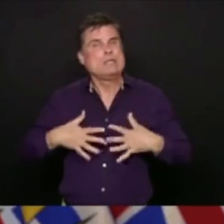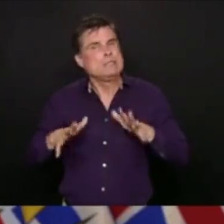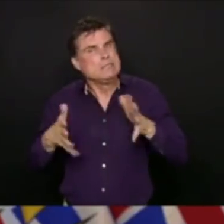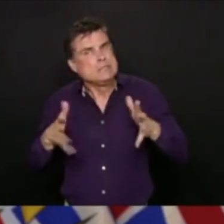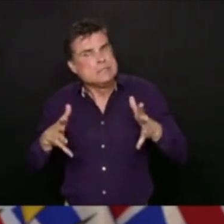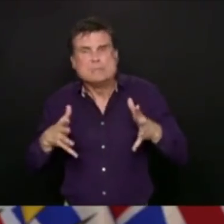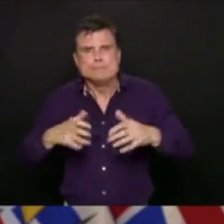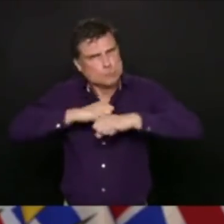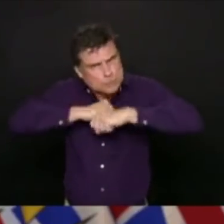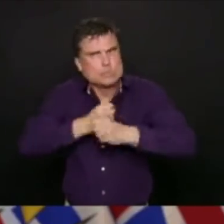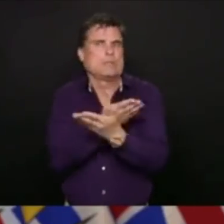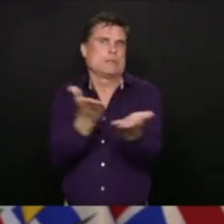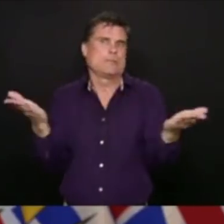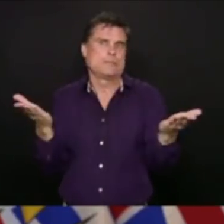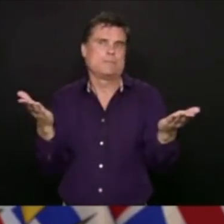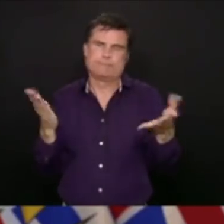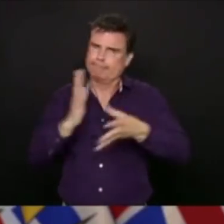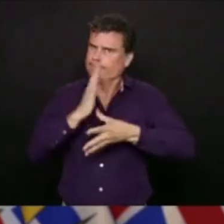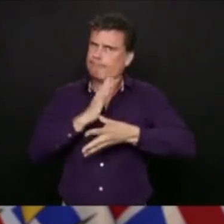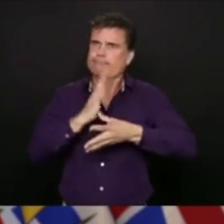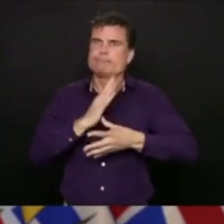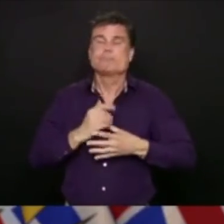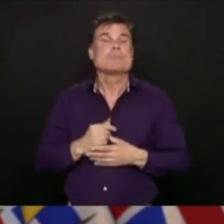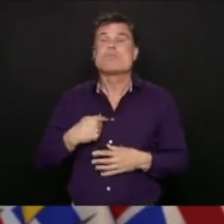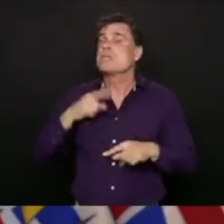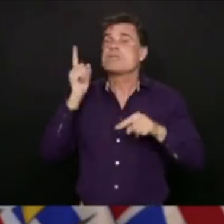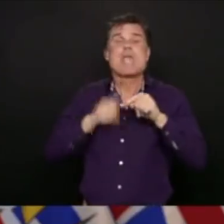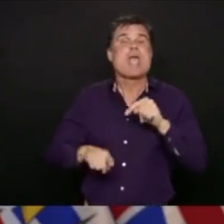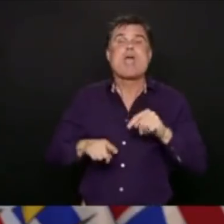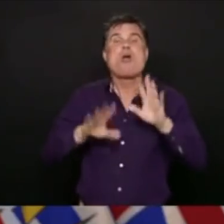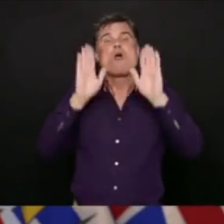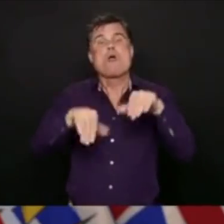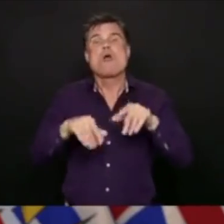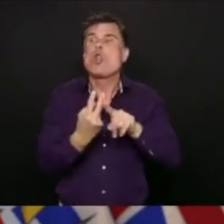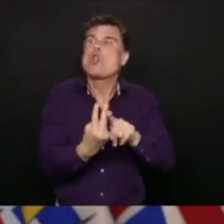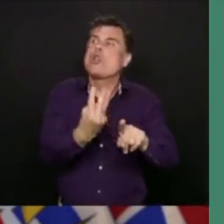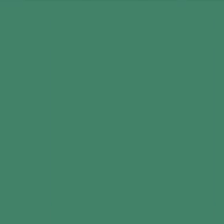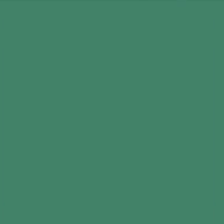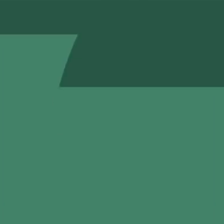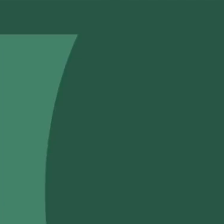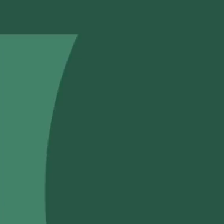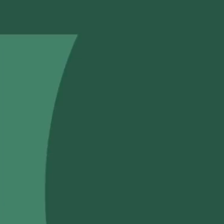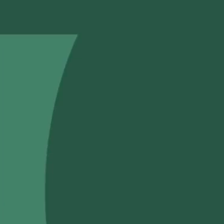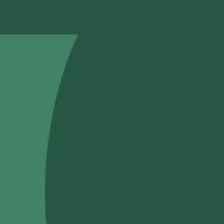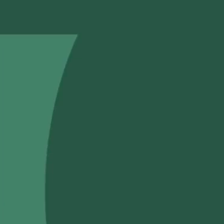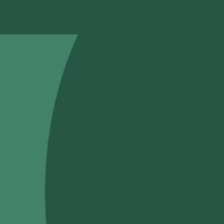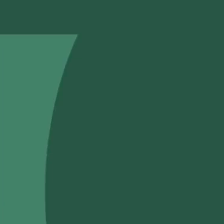and make the decisions that are best for us for the situation that we're dealing with here in BC.